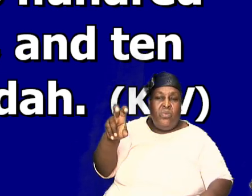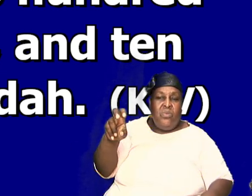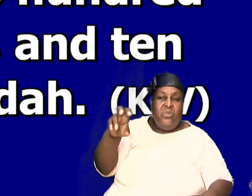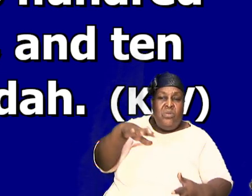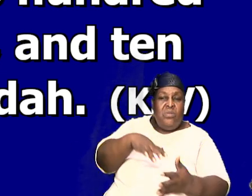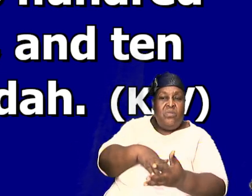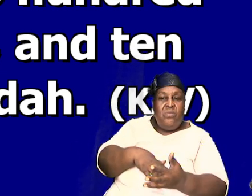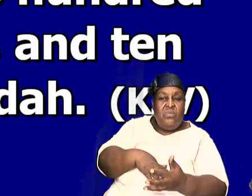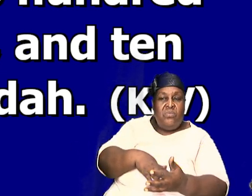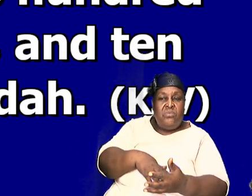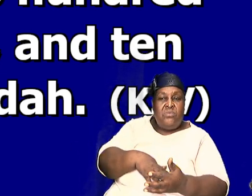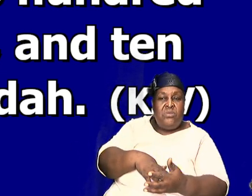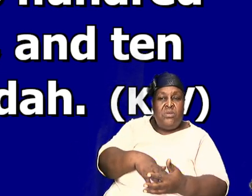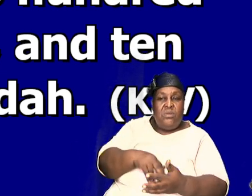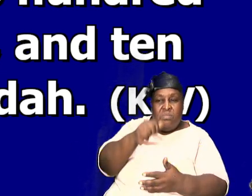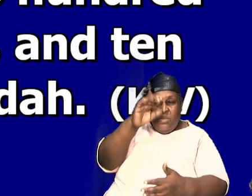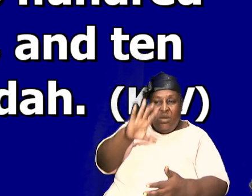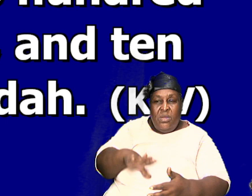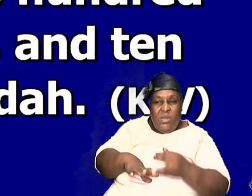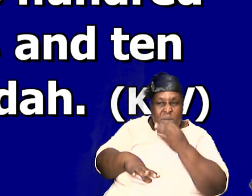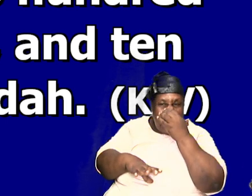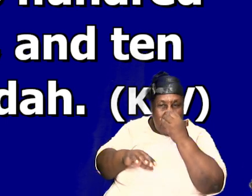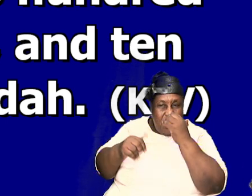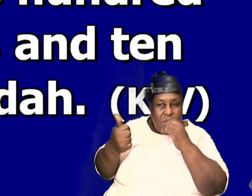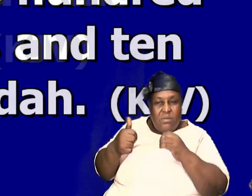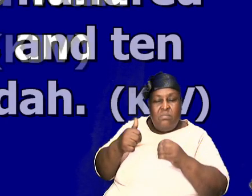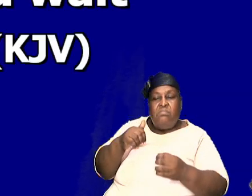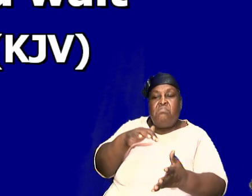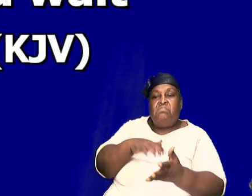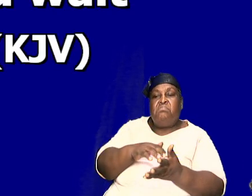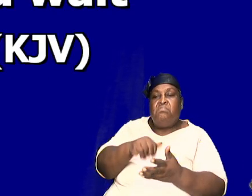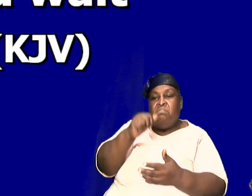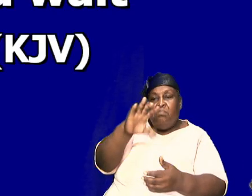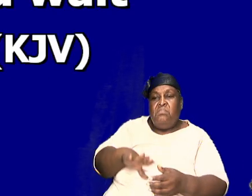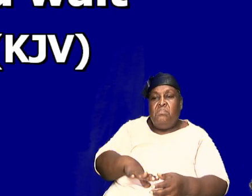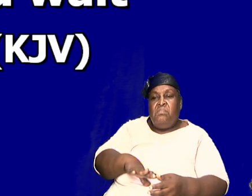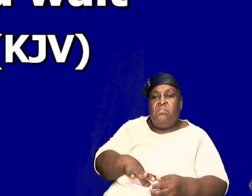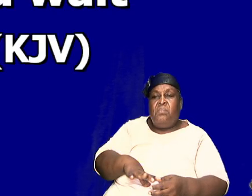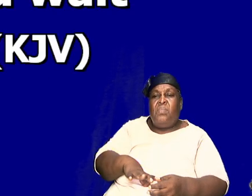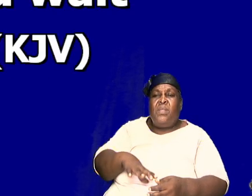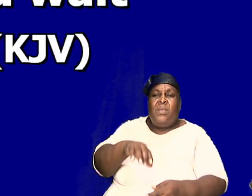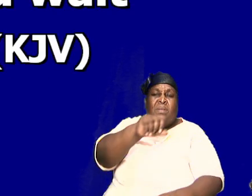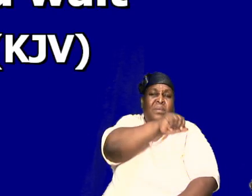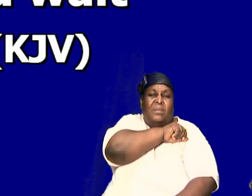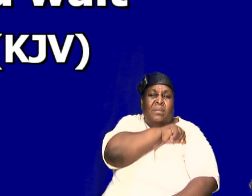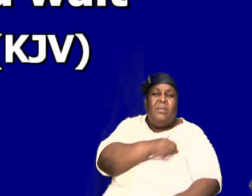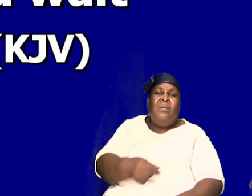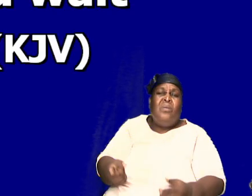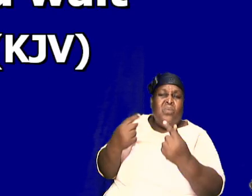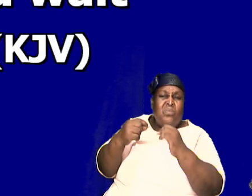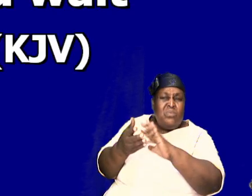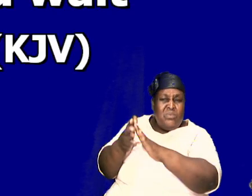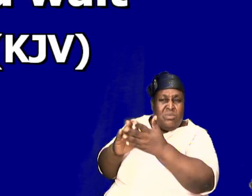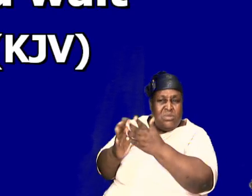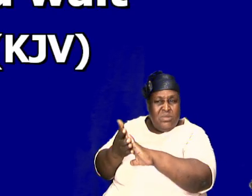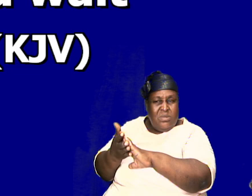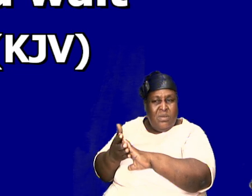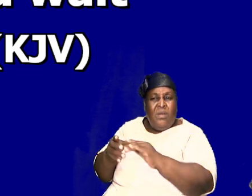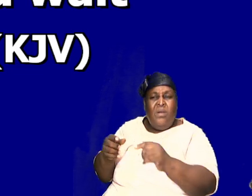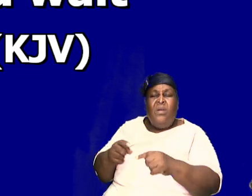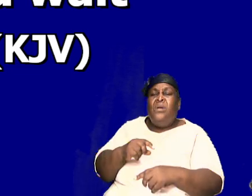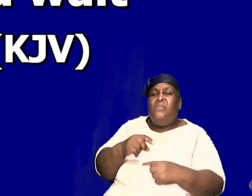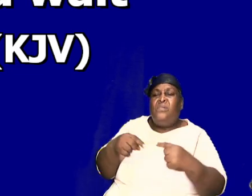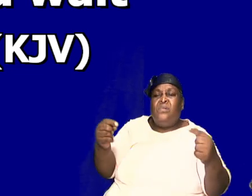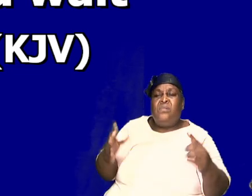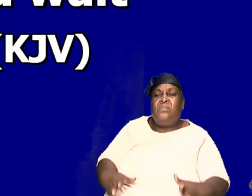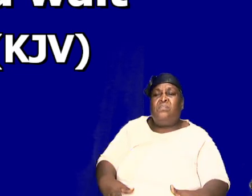200,000 footmen and 10,000 men of Judah. And so I came to a city of Amalek